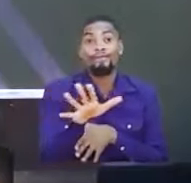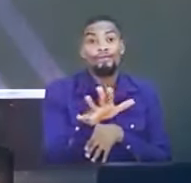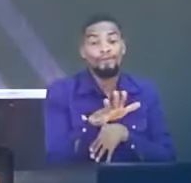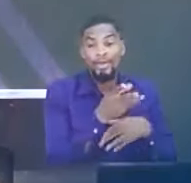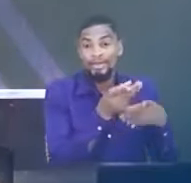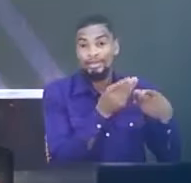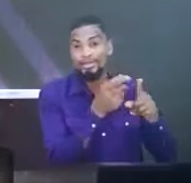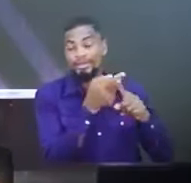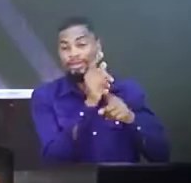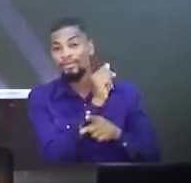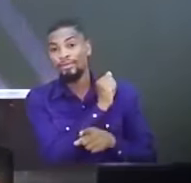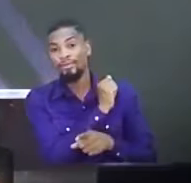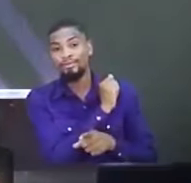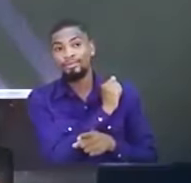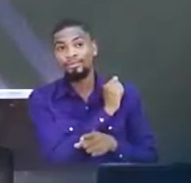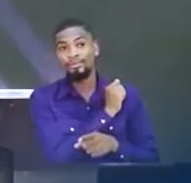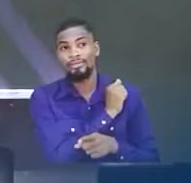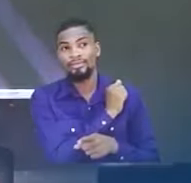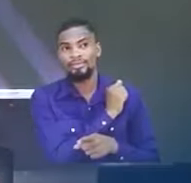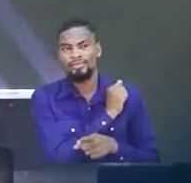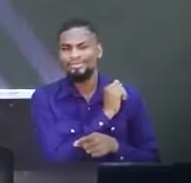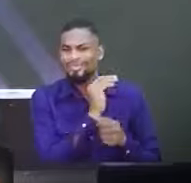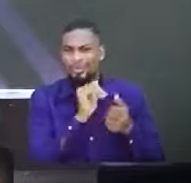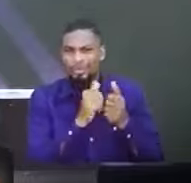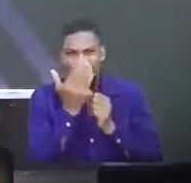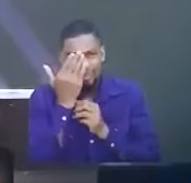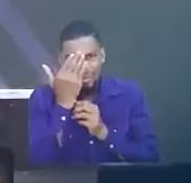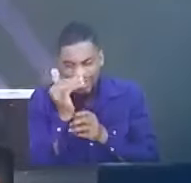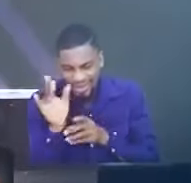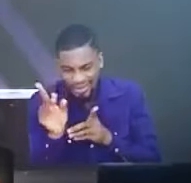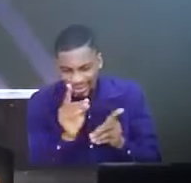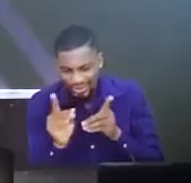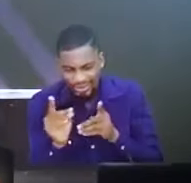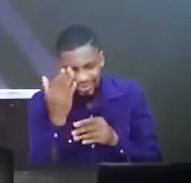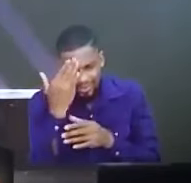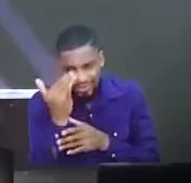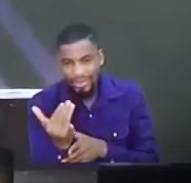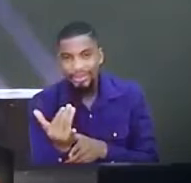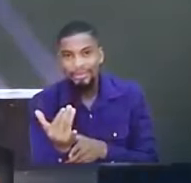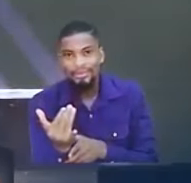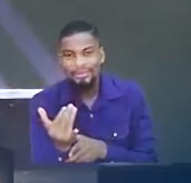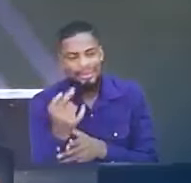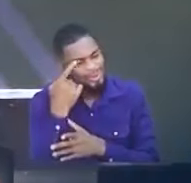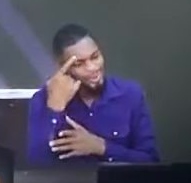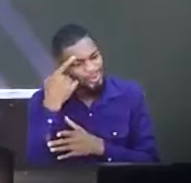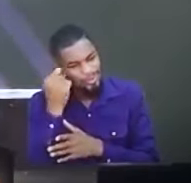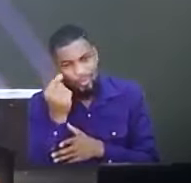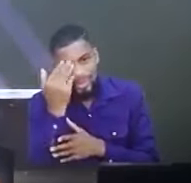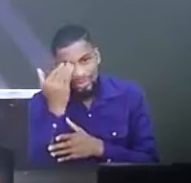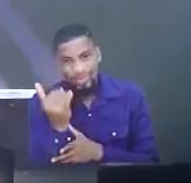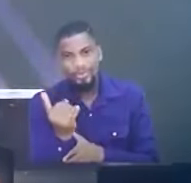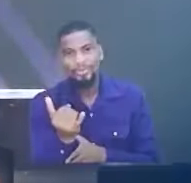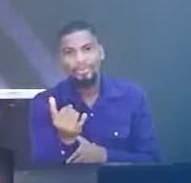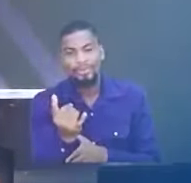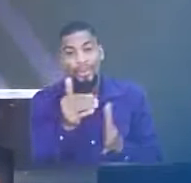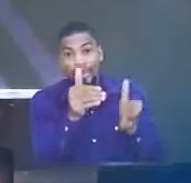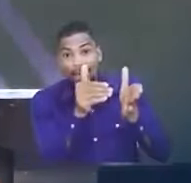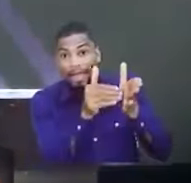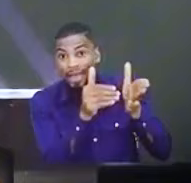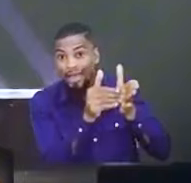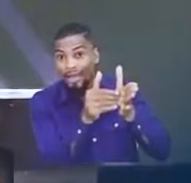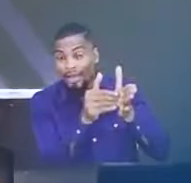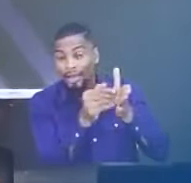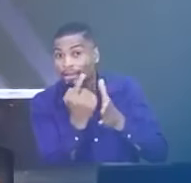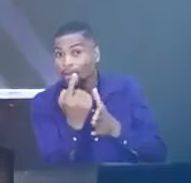action. How could Amnon do such a thing? Such a wicked thing to against her own